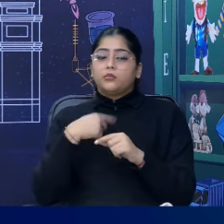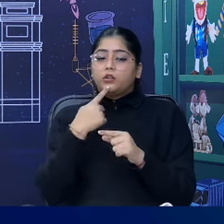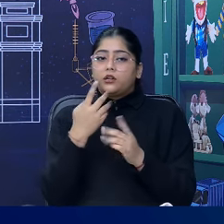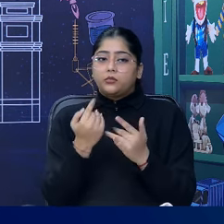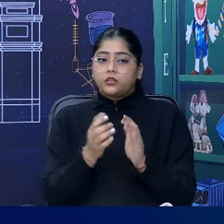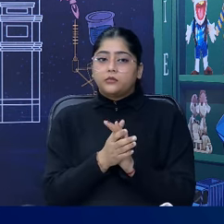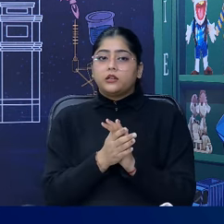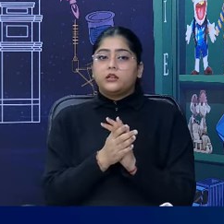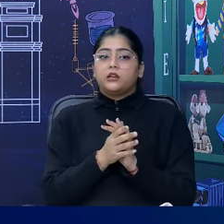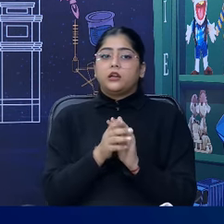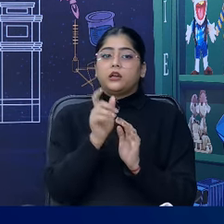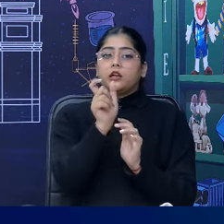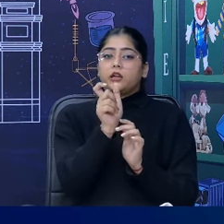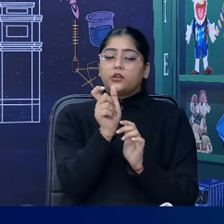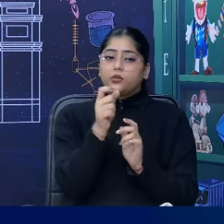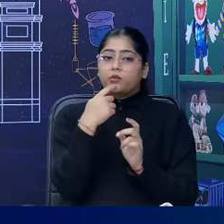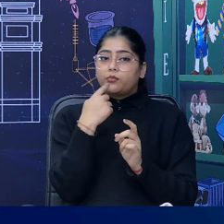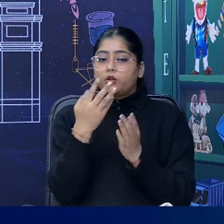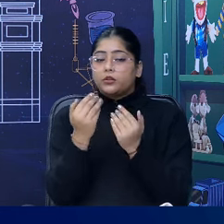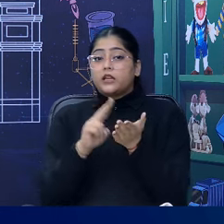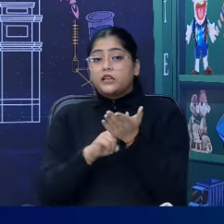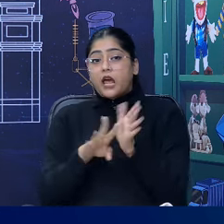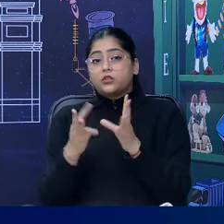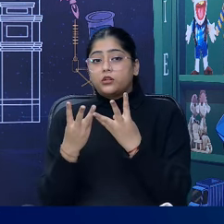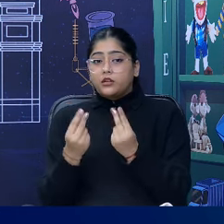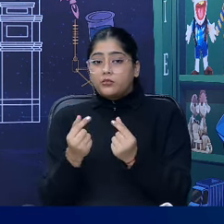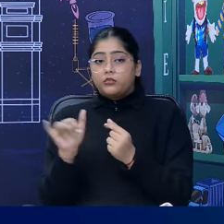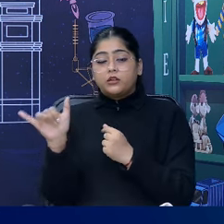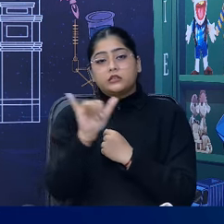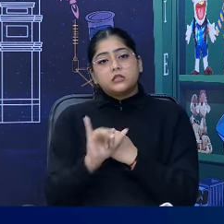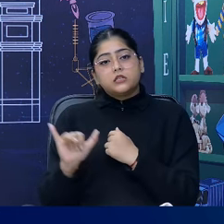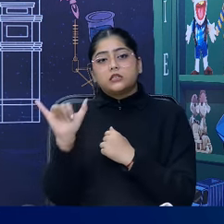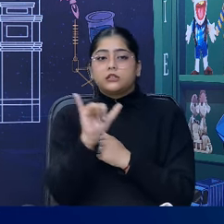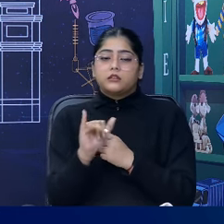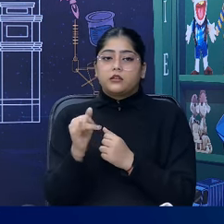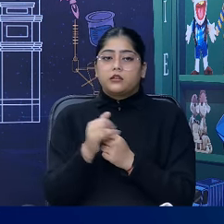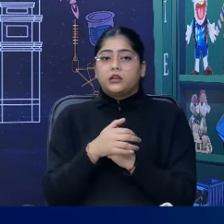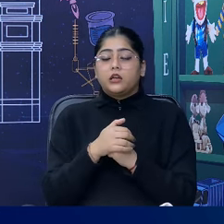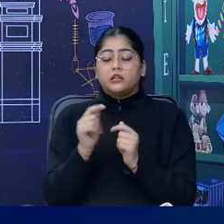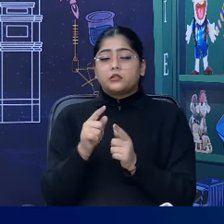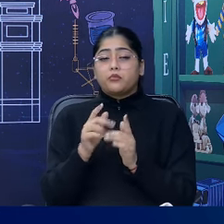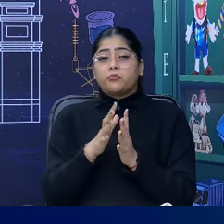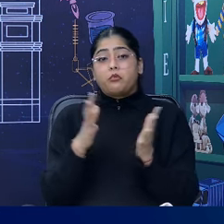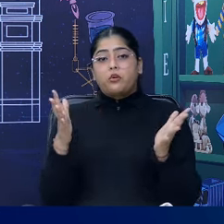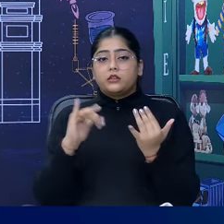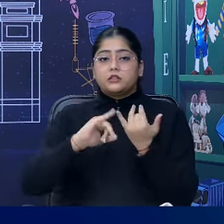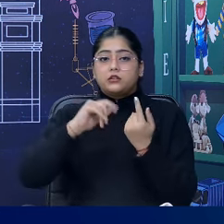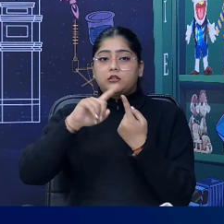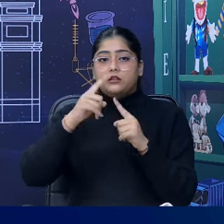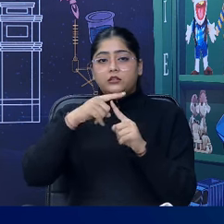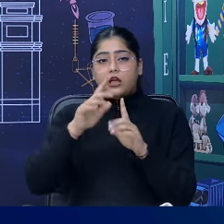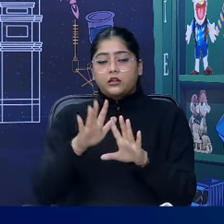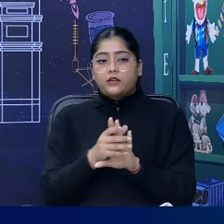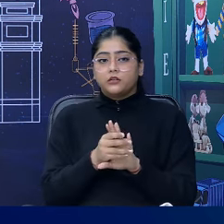it is the set of natural numbers. Right. It is the widest set, it is infinite set I have